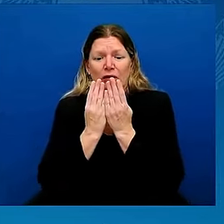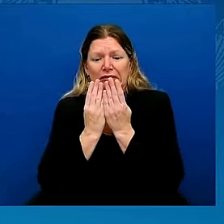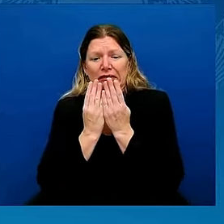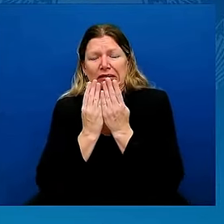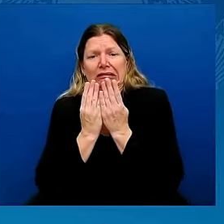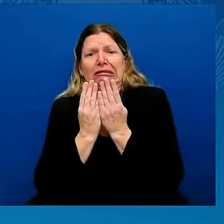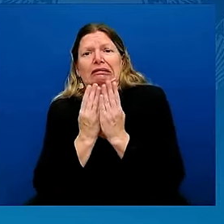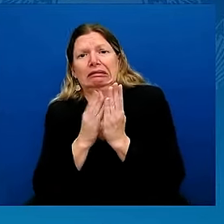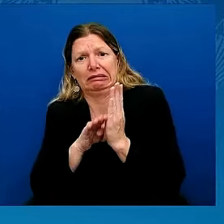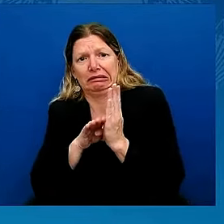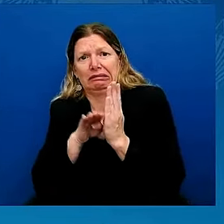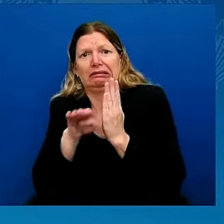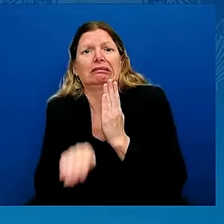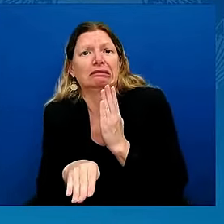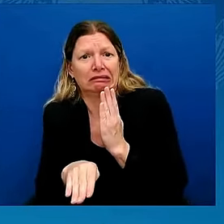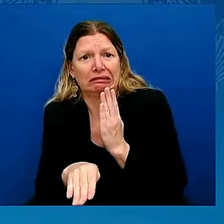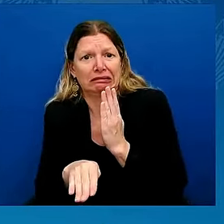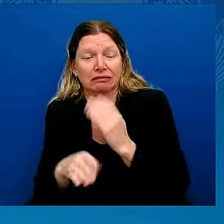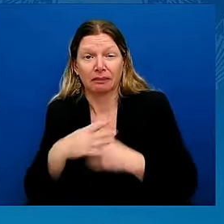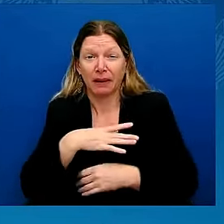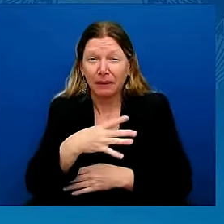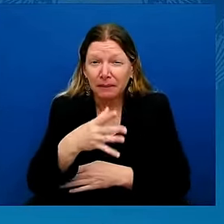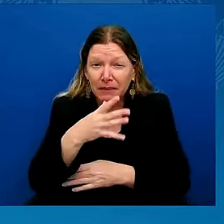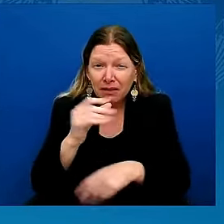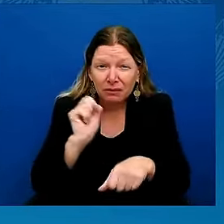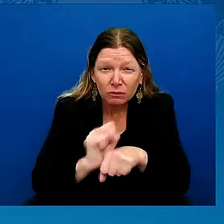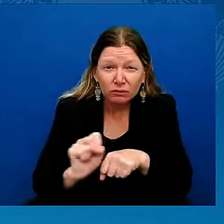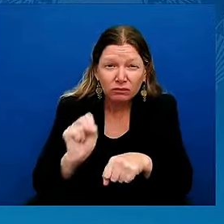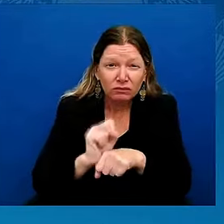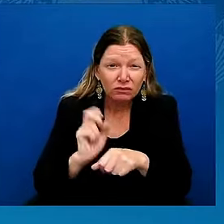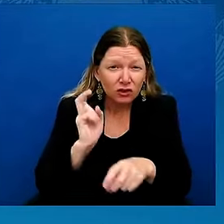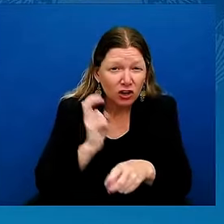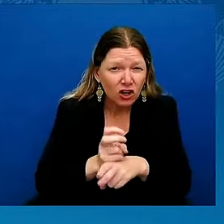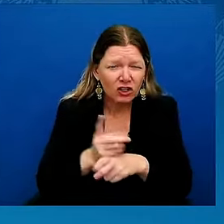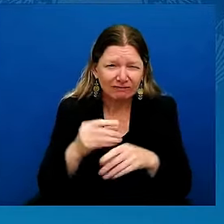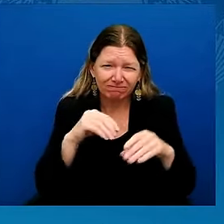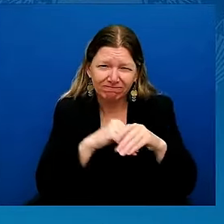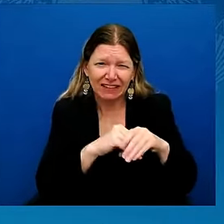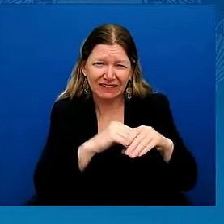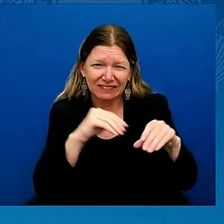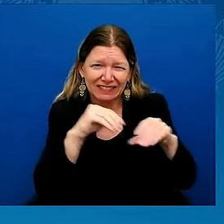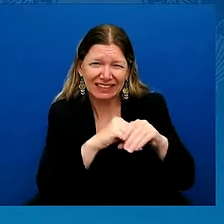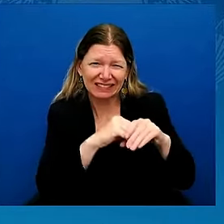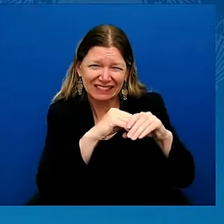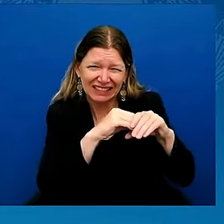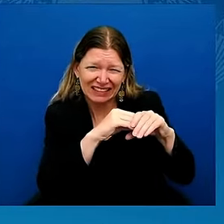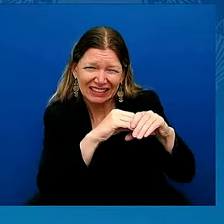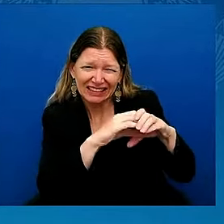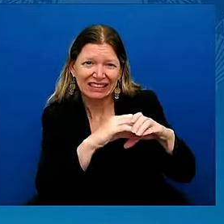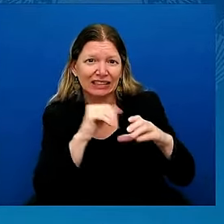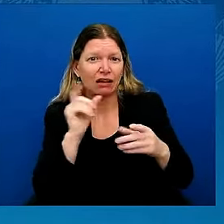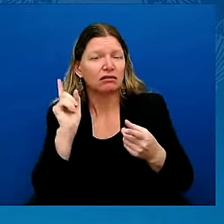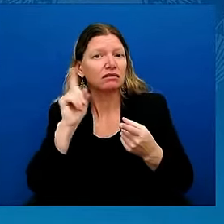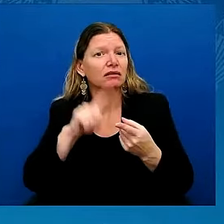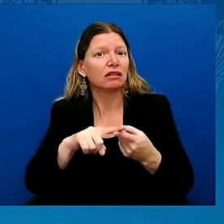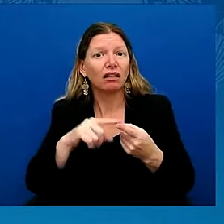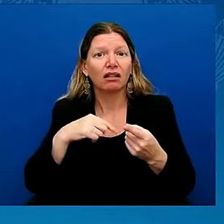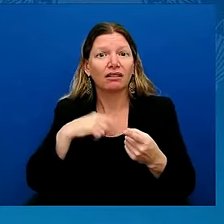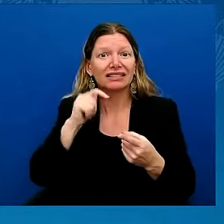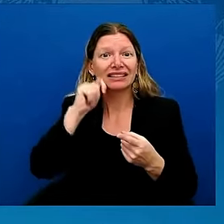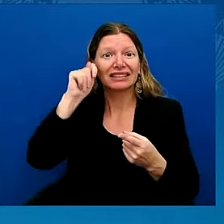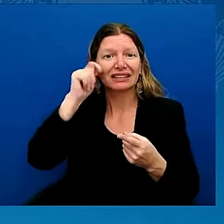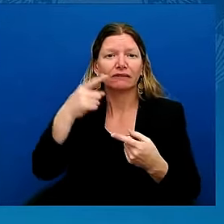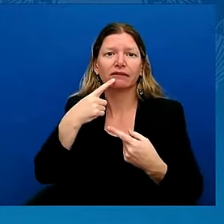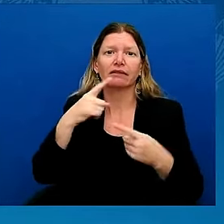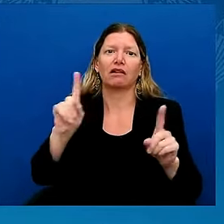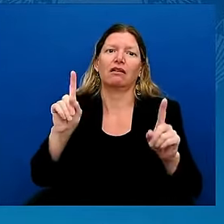that she was able to buy her first home. And the American dream is elusive for far too many people increasingly. And that's why